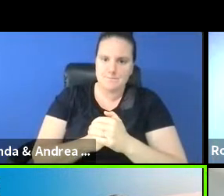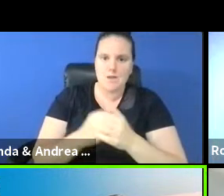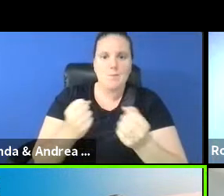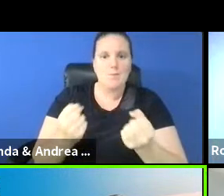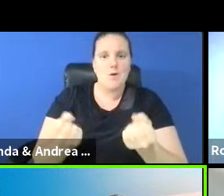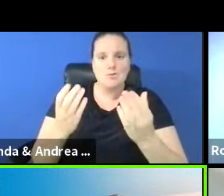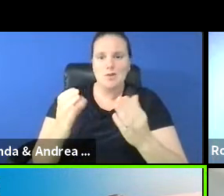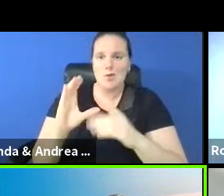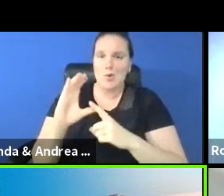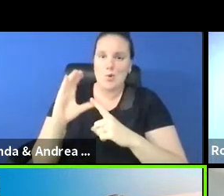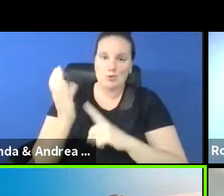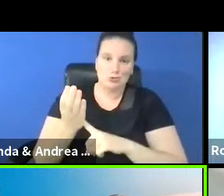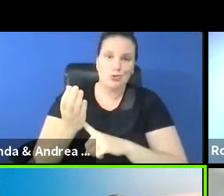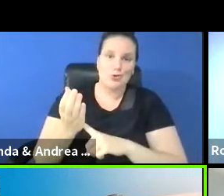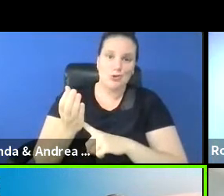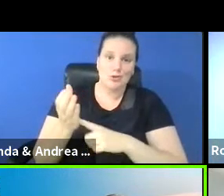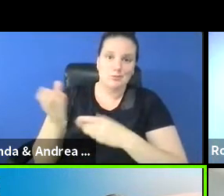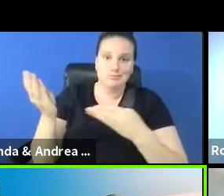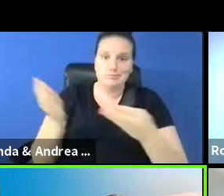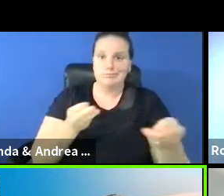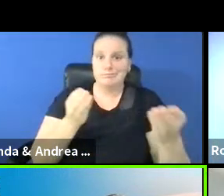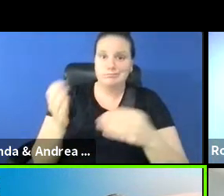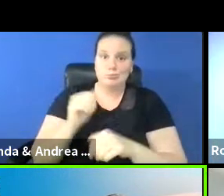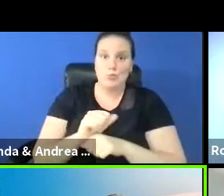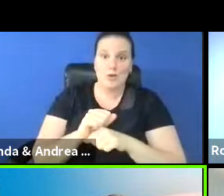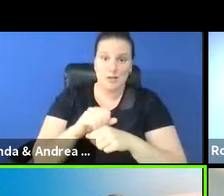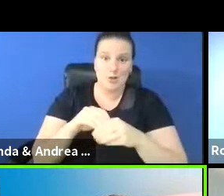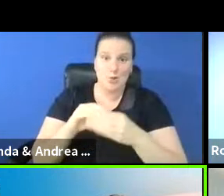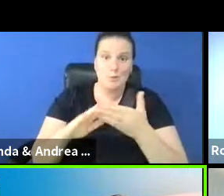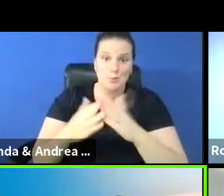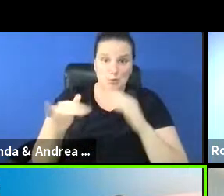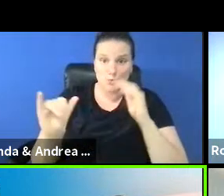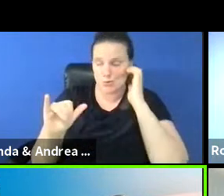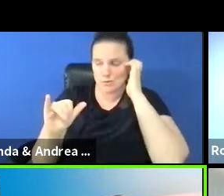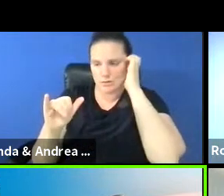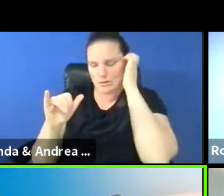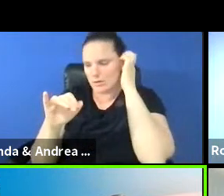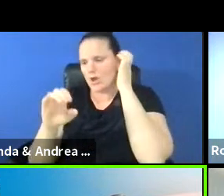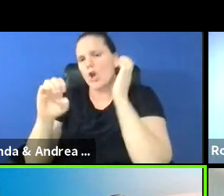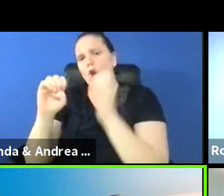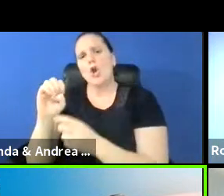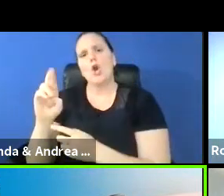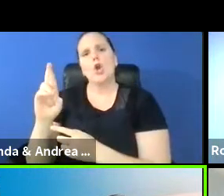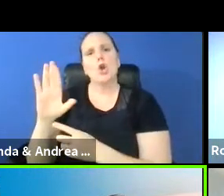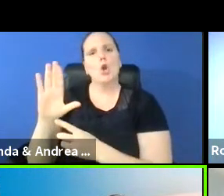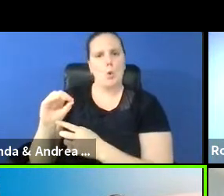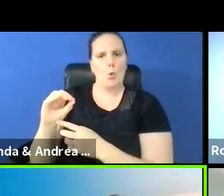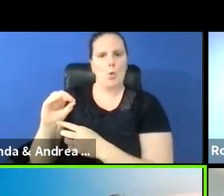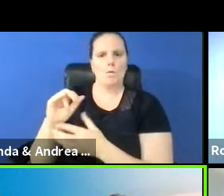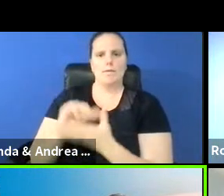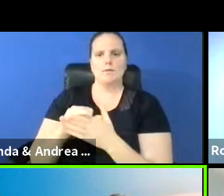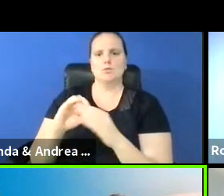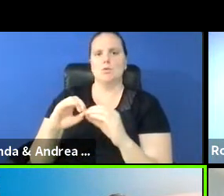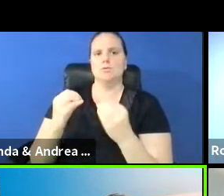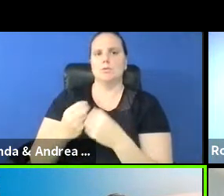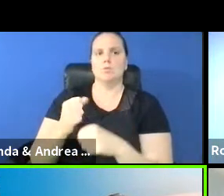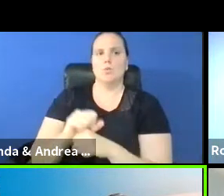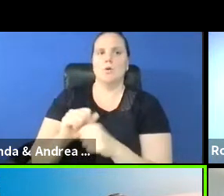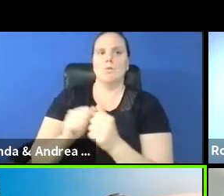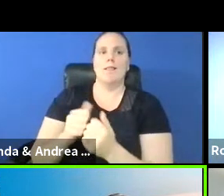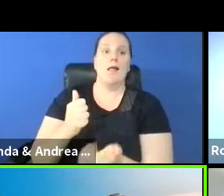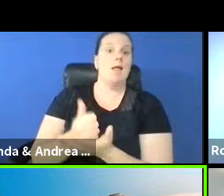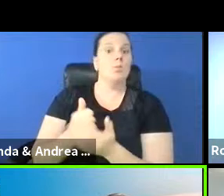multicultural liaisons that work within the community. So for instance, ERCO is an organization that we've worked with that helps us with